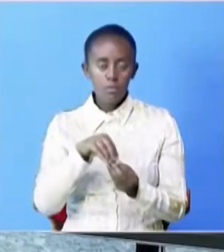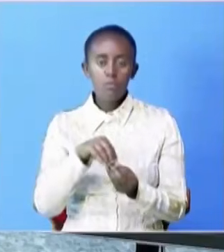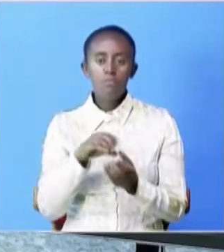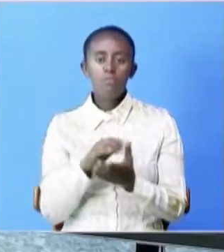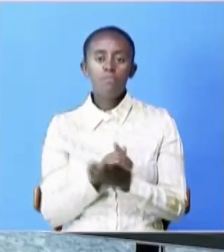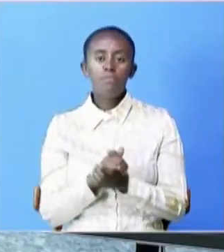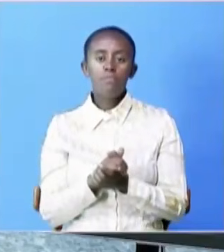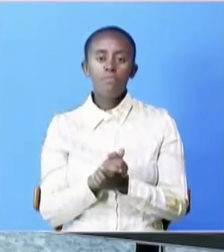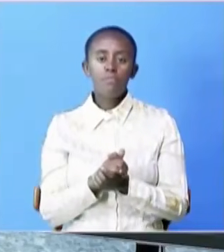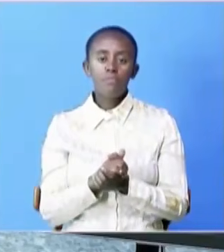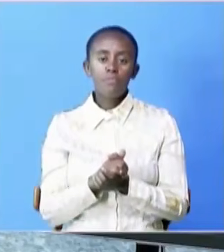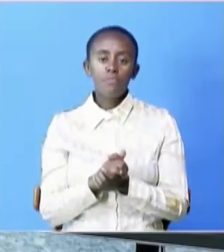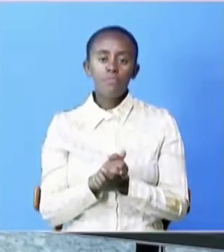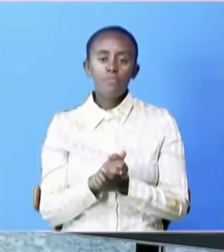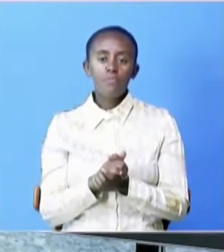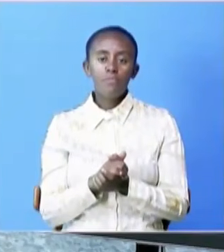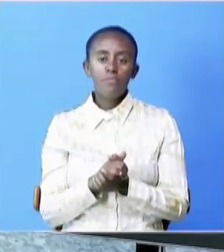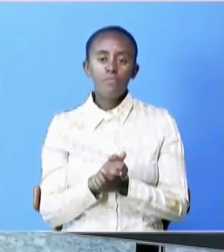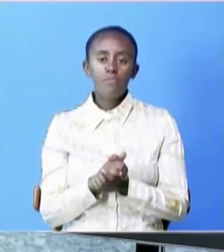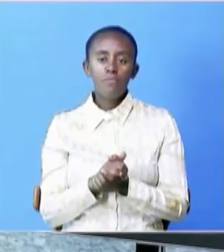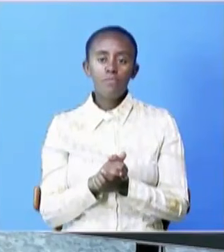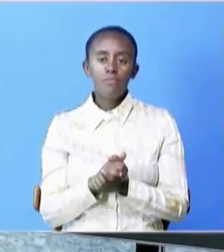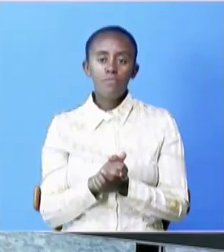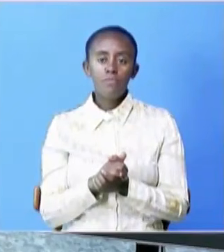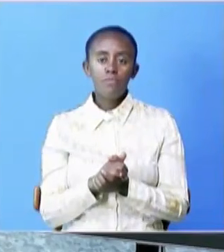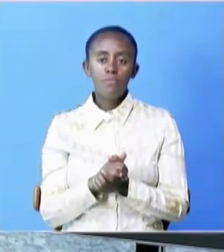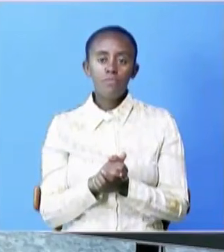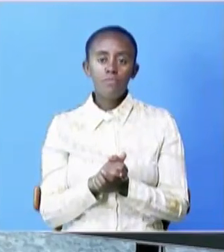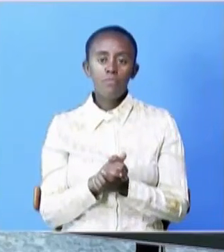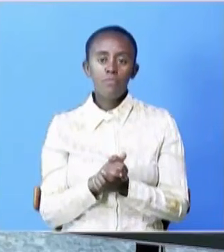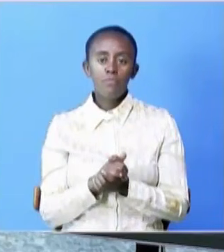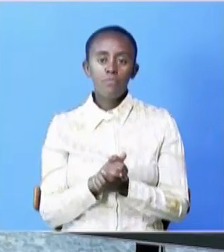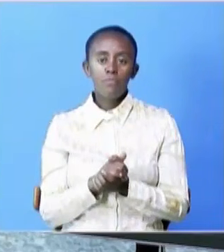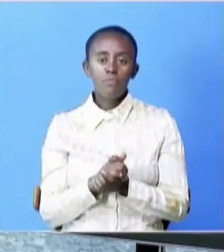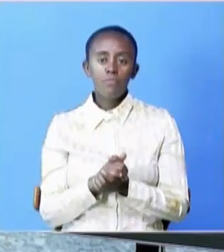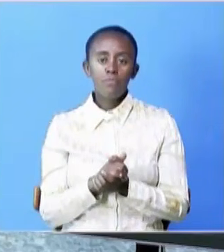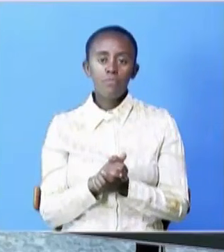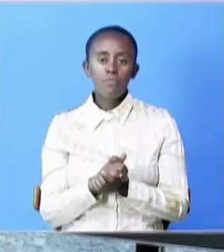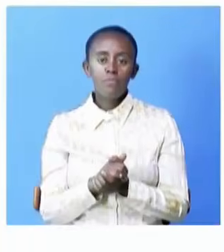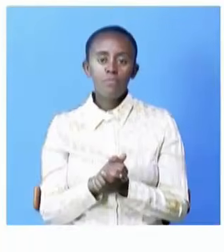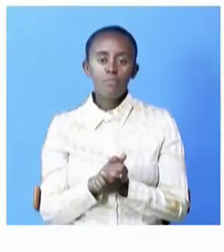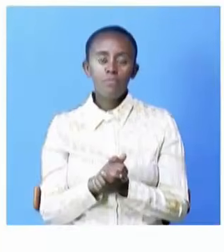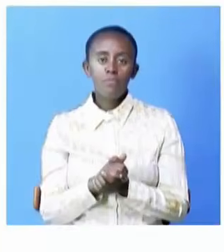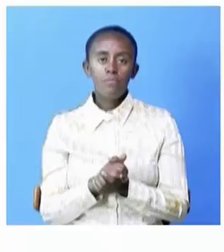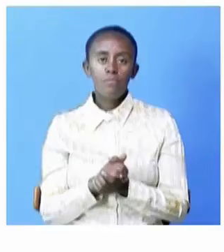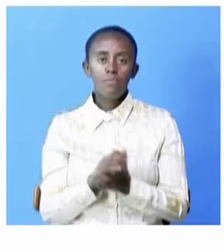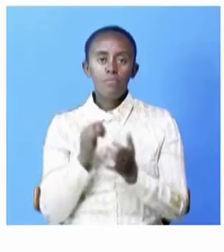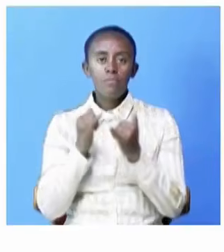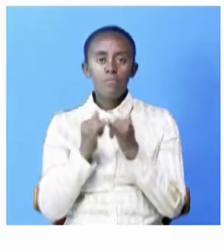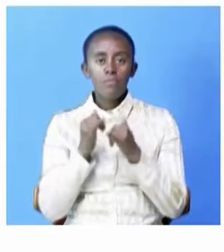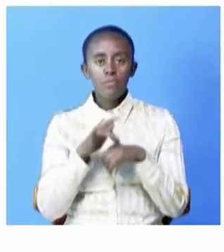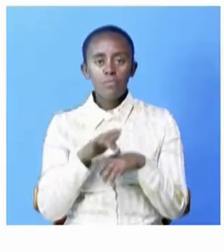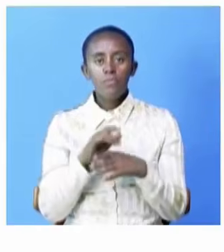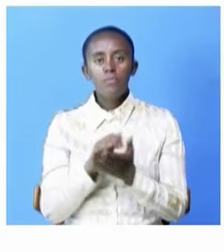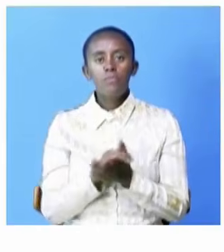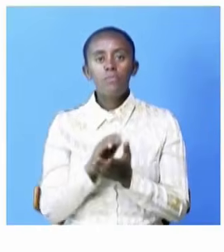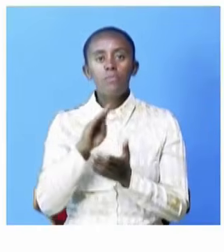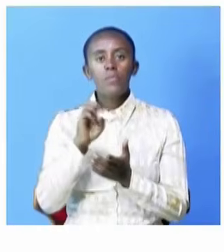Again, we use ES. What about verbs that end, for example,